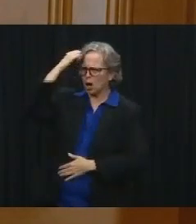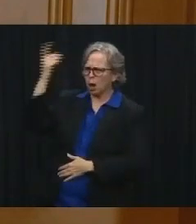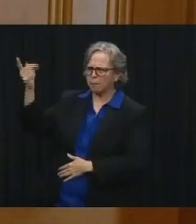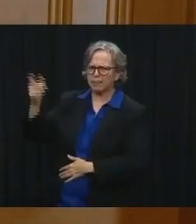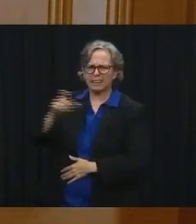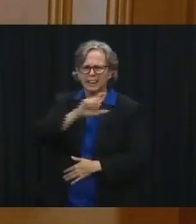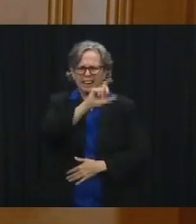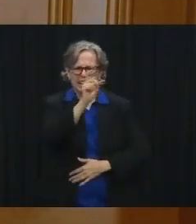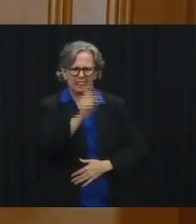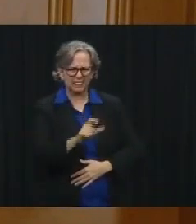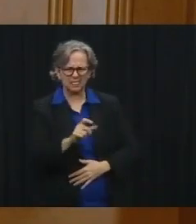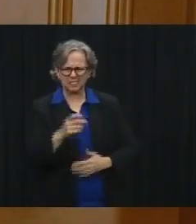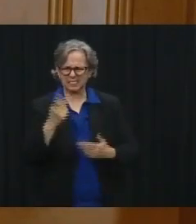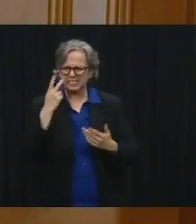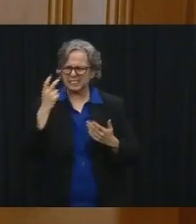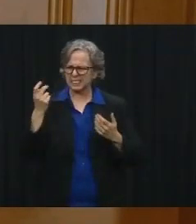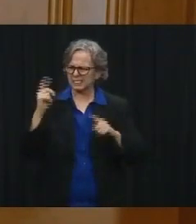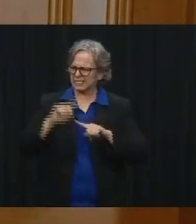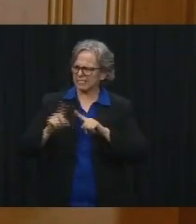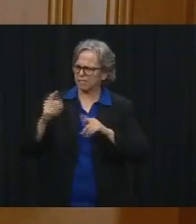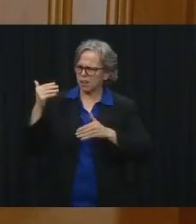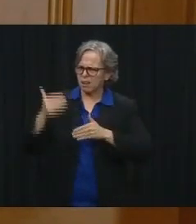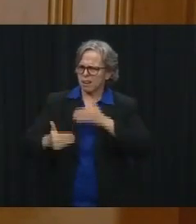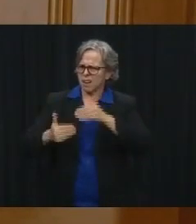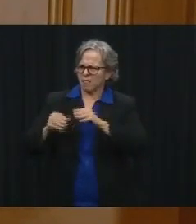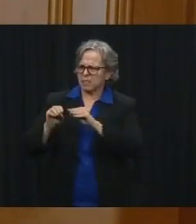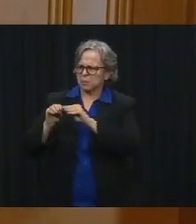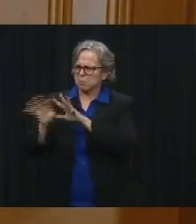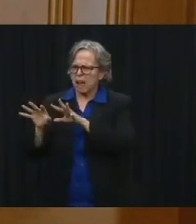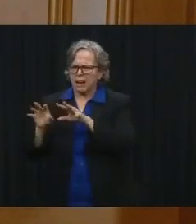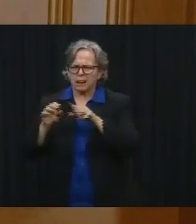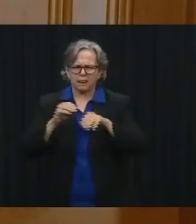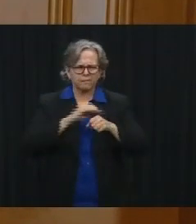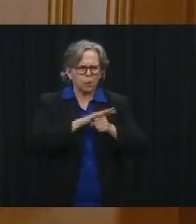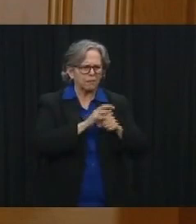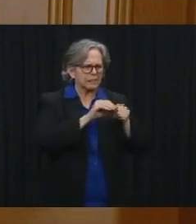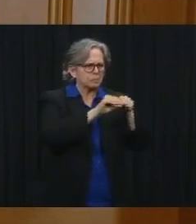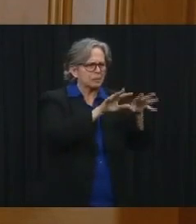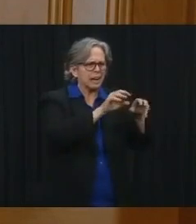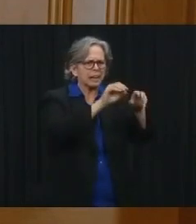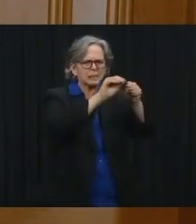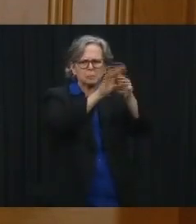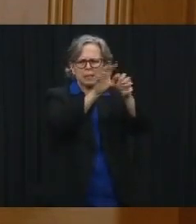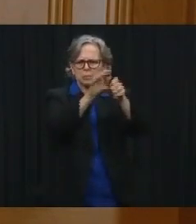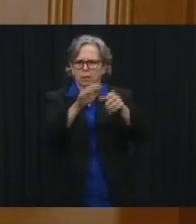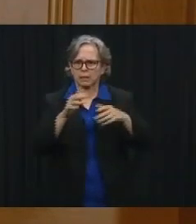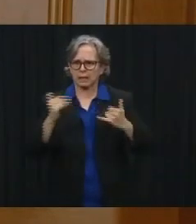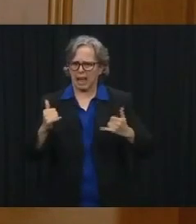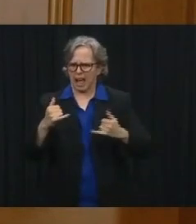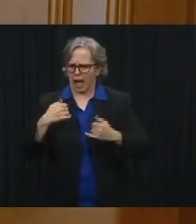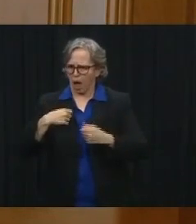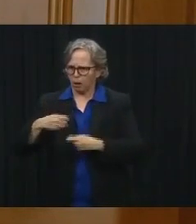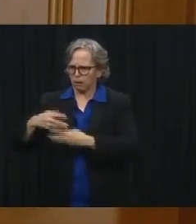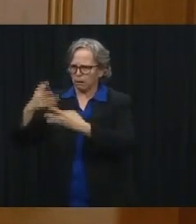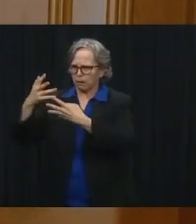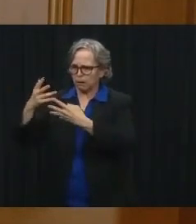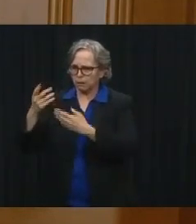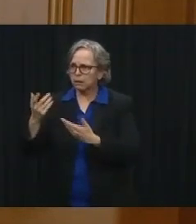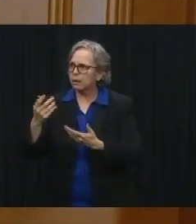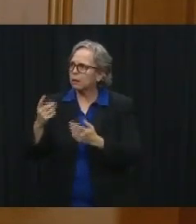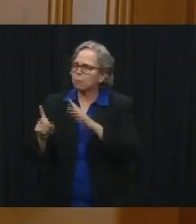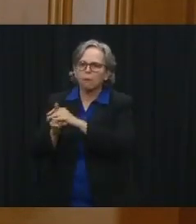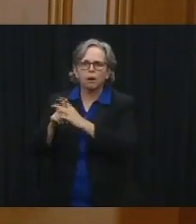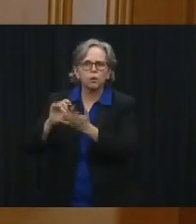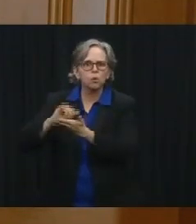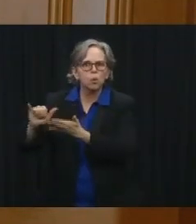stages. Now we certainly are looking at New York and other states, and we're seeing how they deal with it.